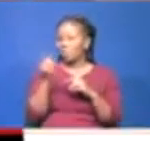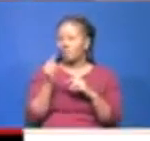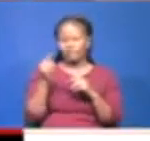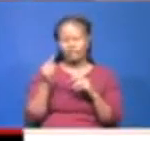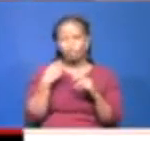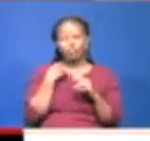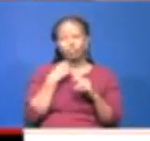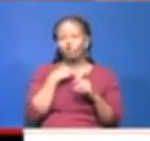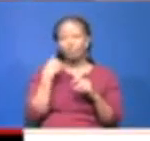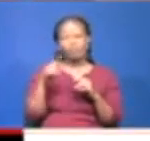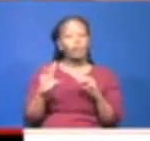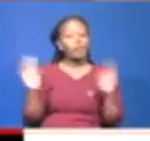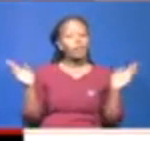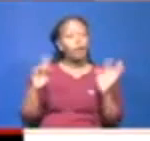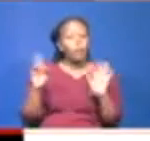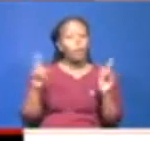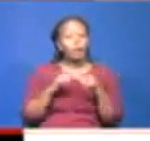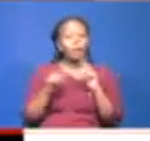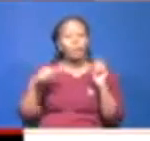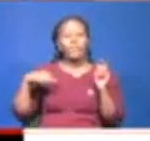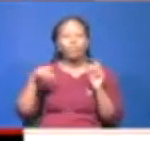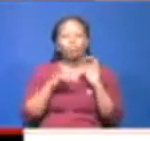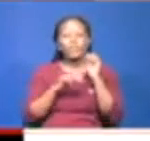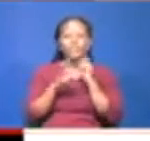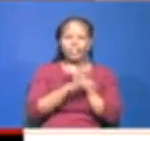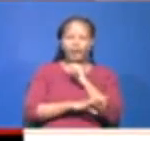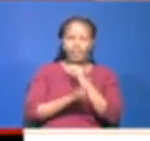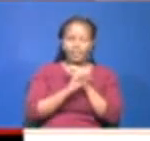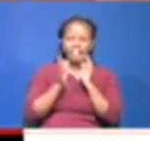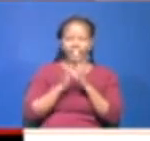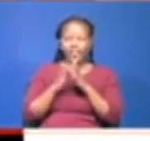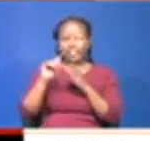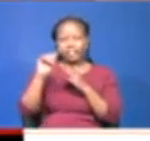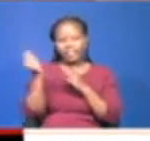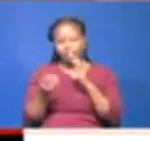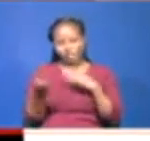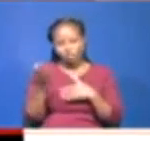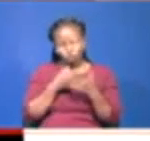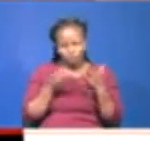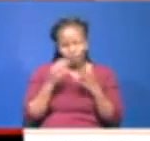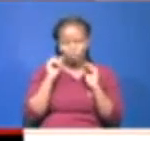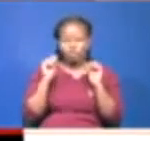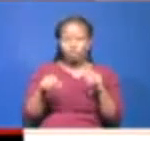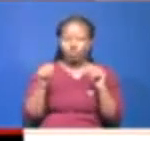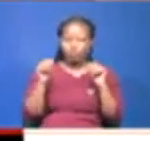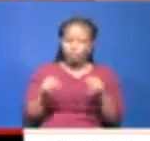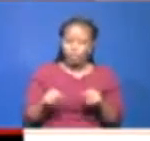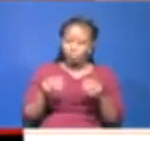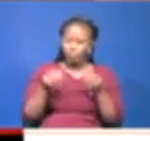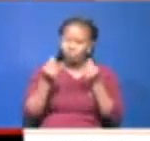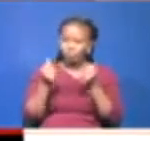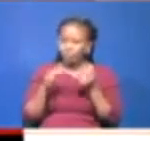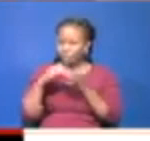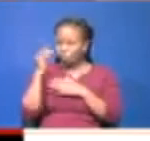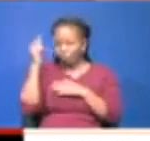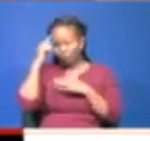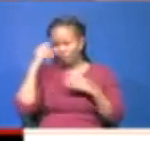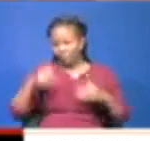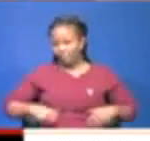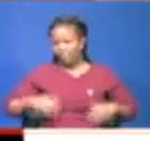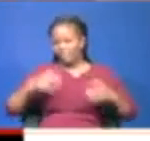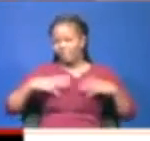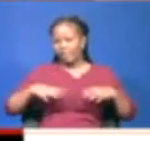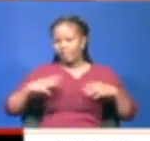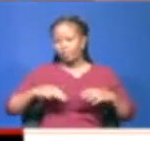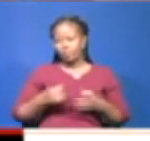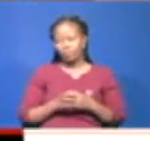need to go as a country, and Kenya as an economy, to be able to respond to the demand for jobs that are rising with young people. So that's where it needs